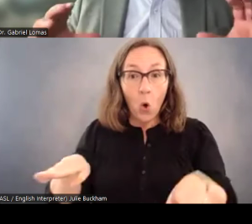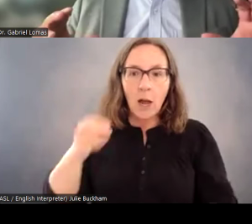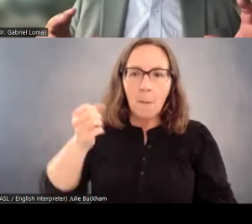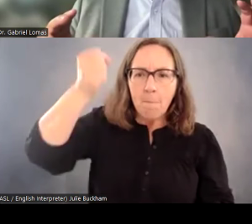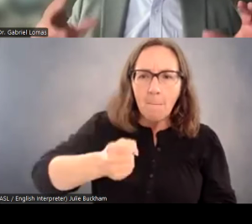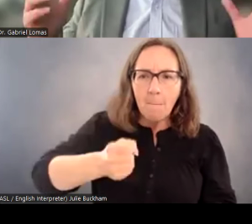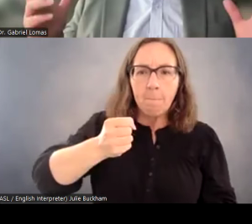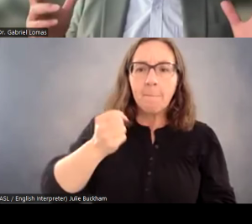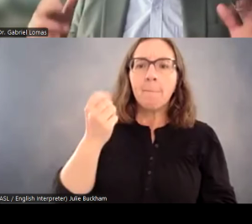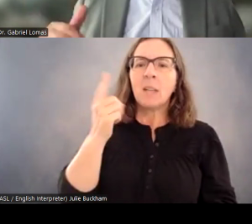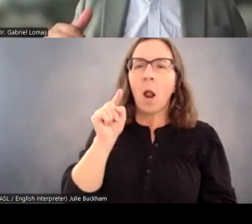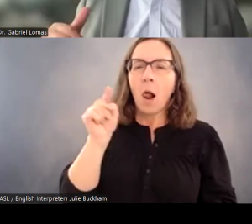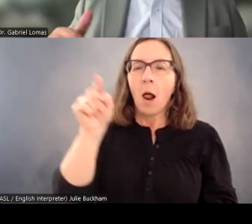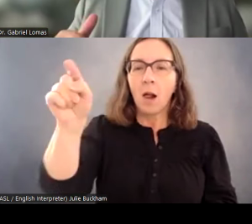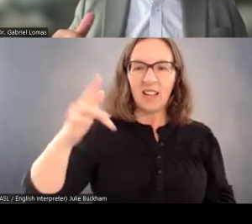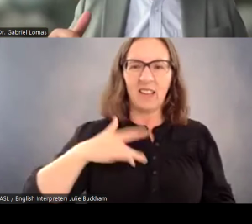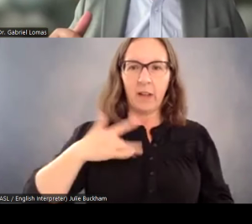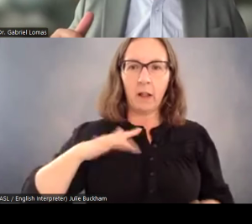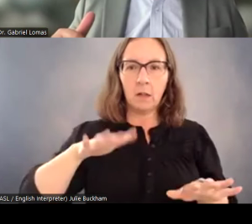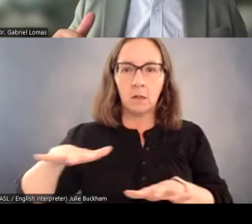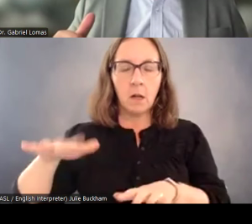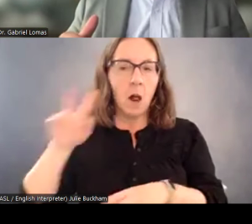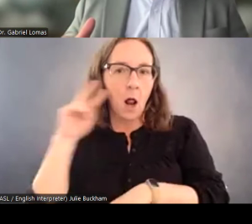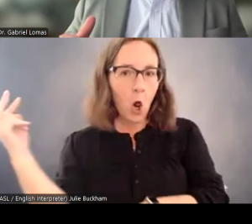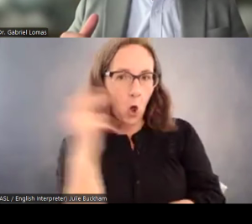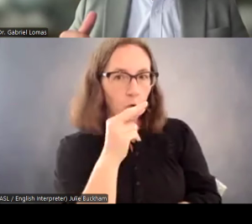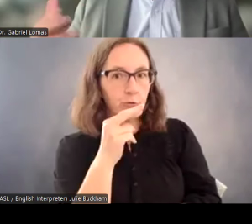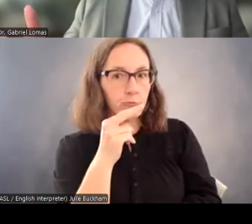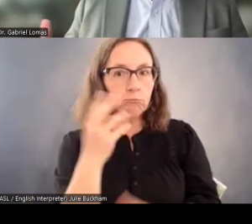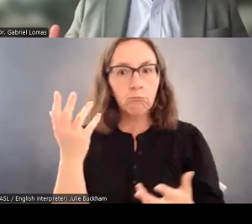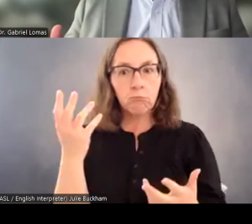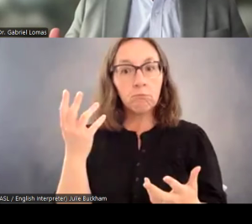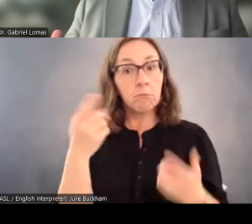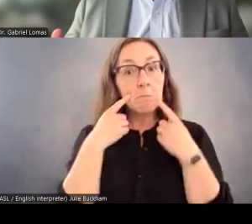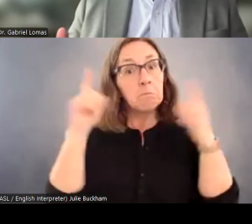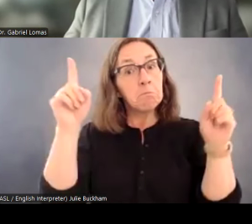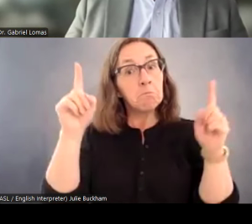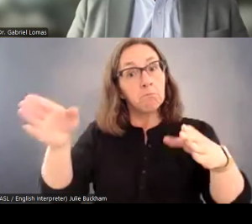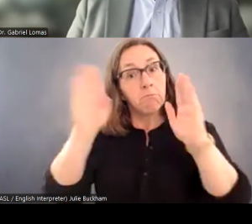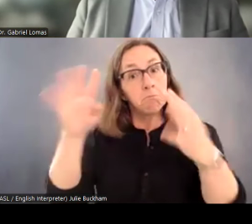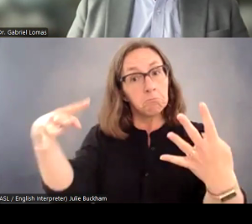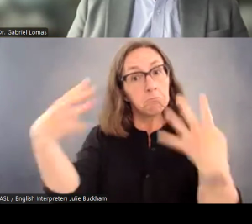to feel that vibration and say, "What's going on?" And they'll turn around and it's an effective way to get attention.